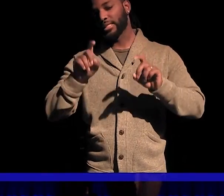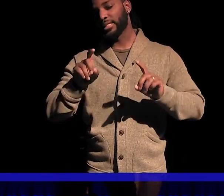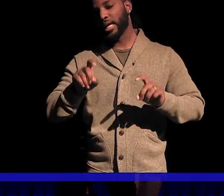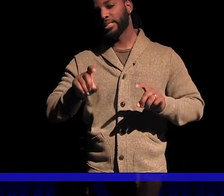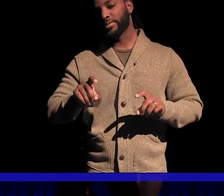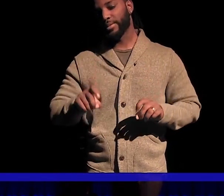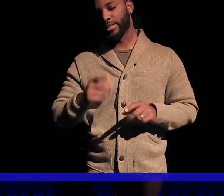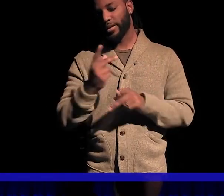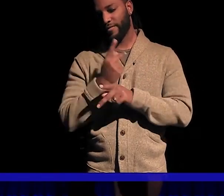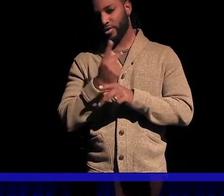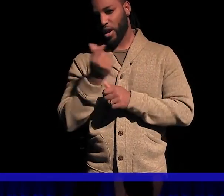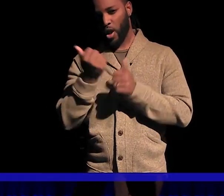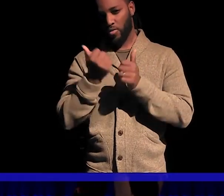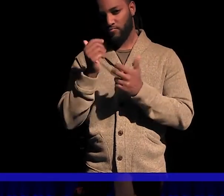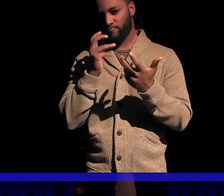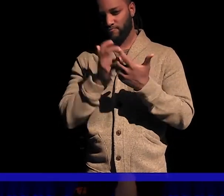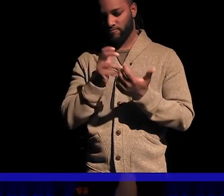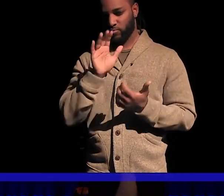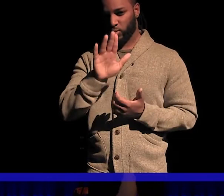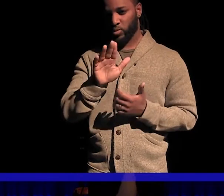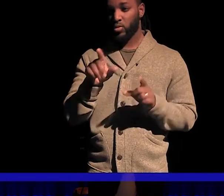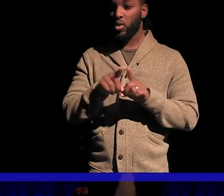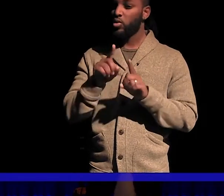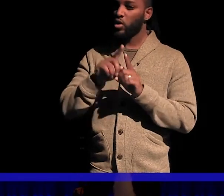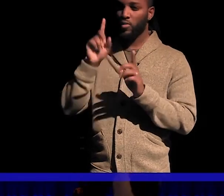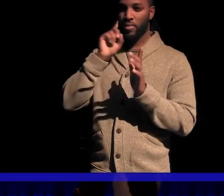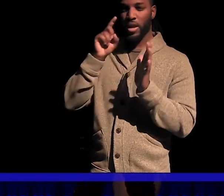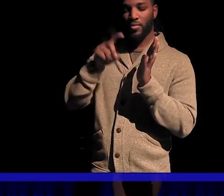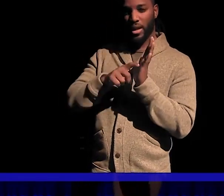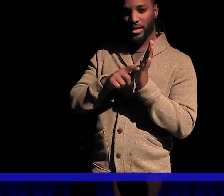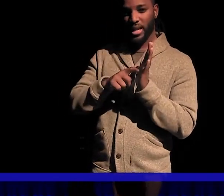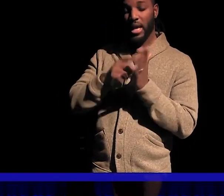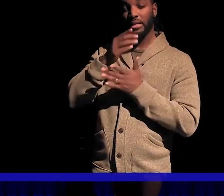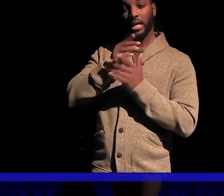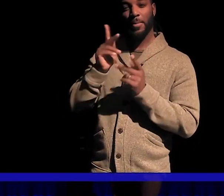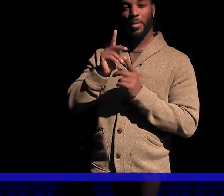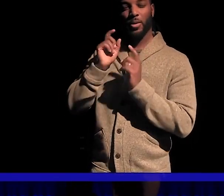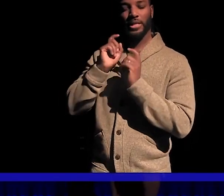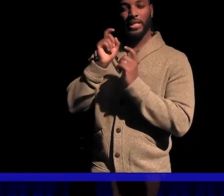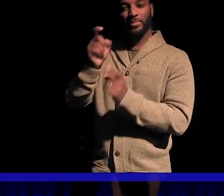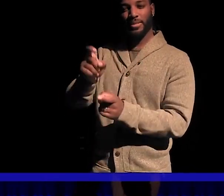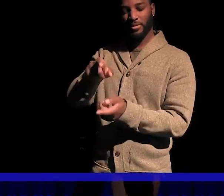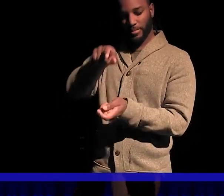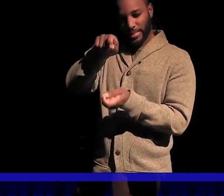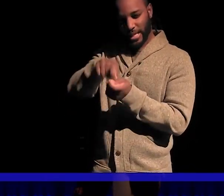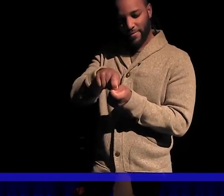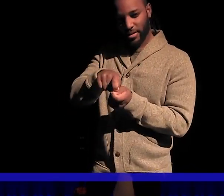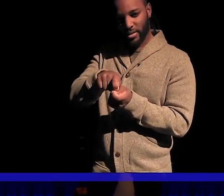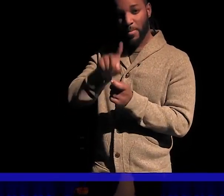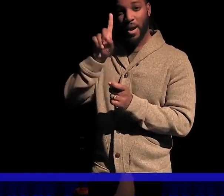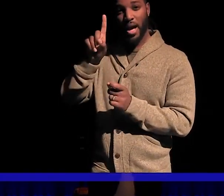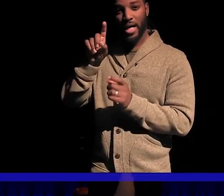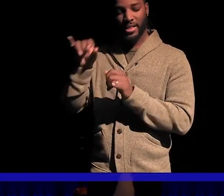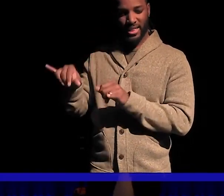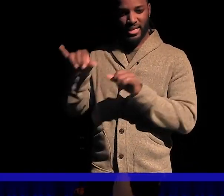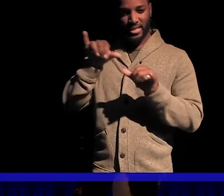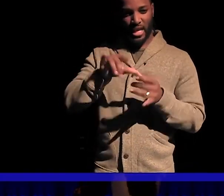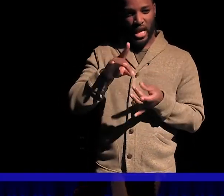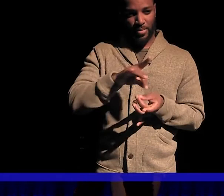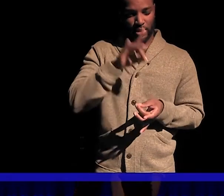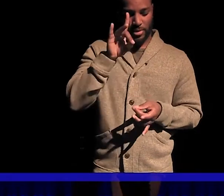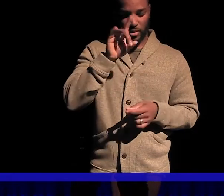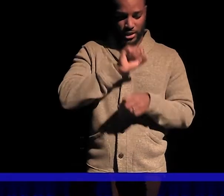We also recognize that some have been gifted specifically, But that the same spirit that's in operation in